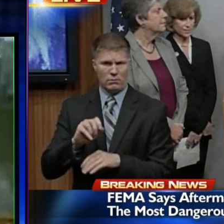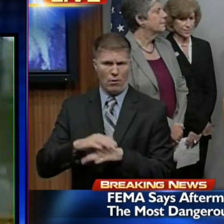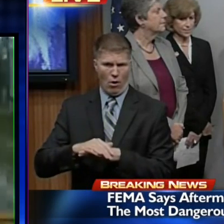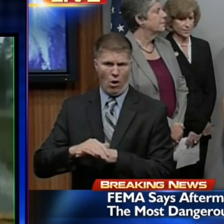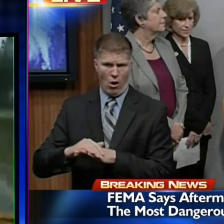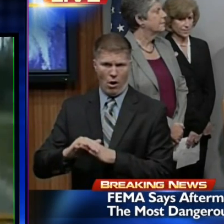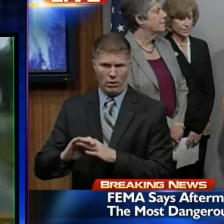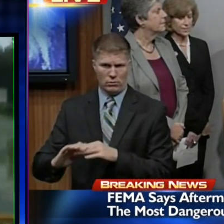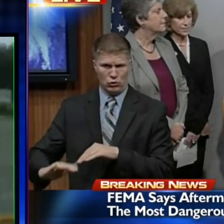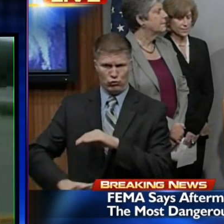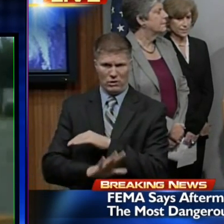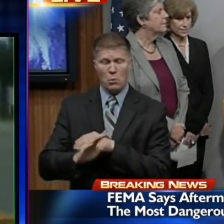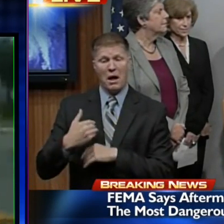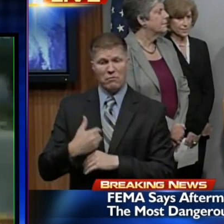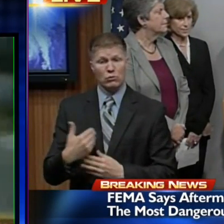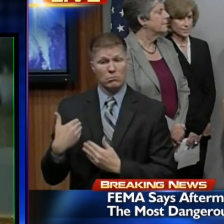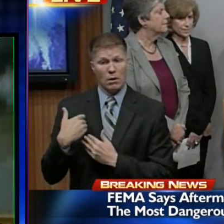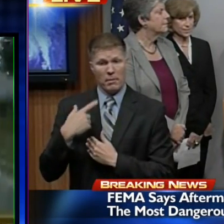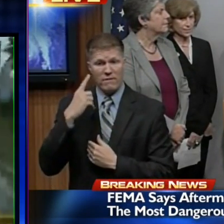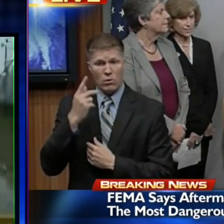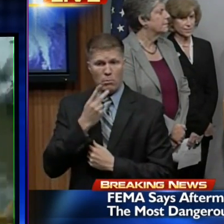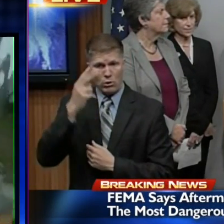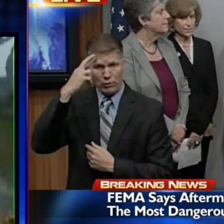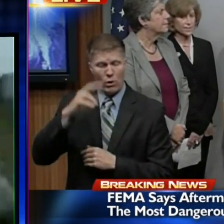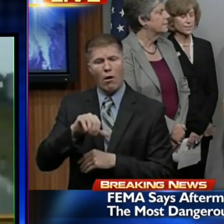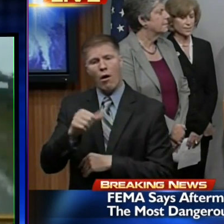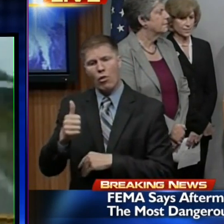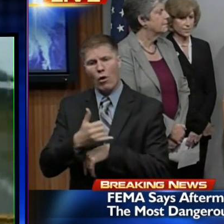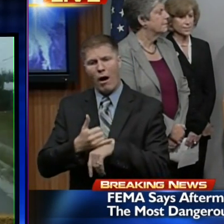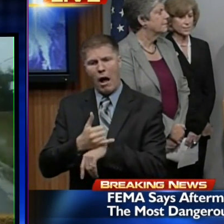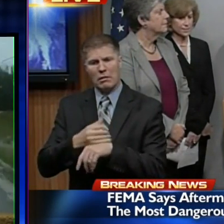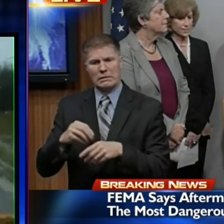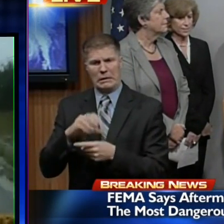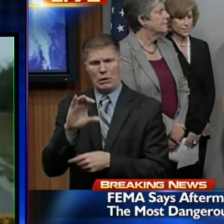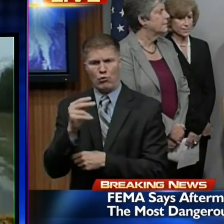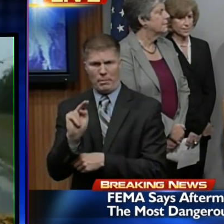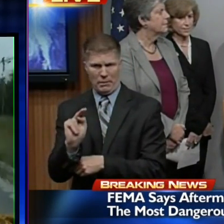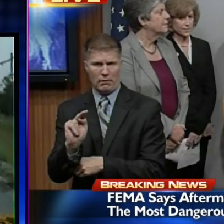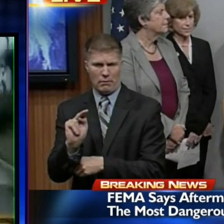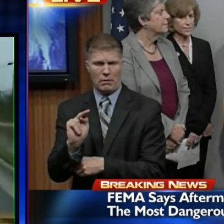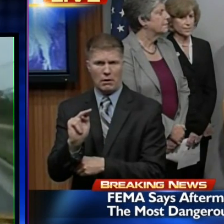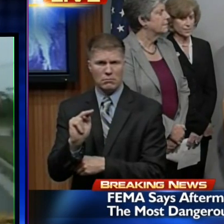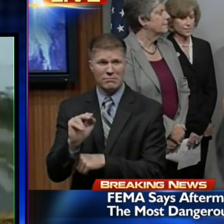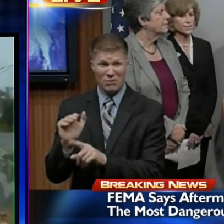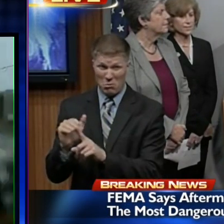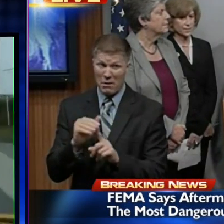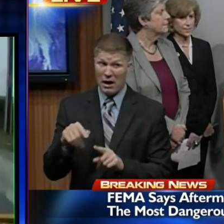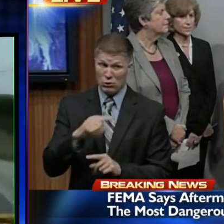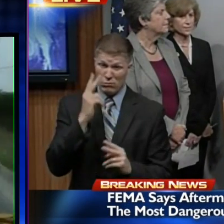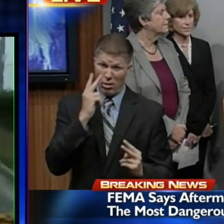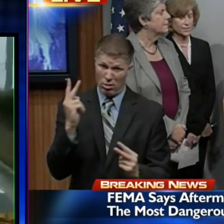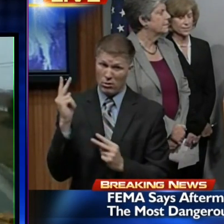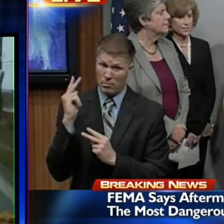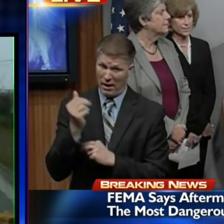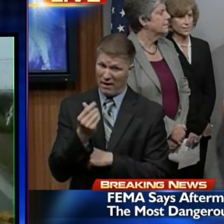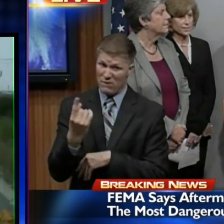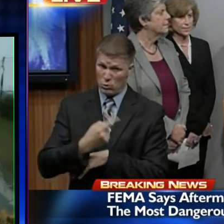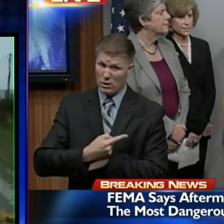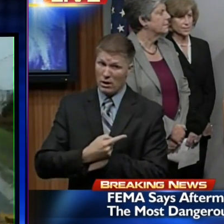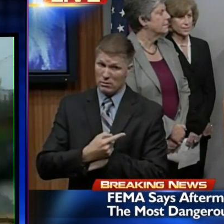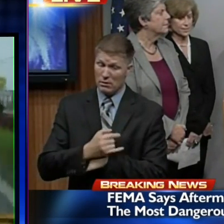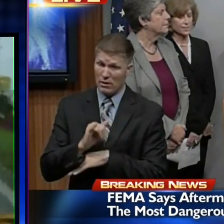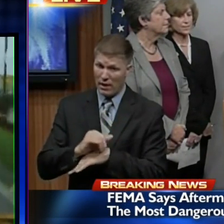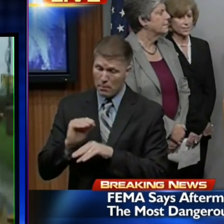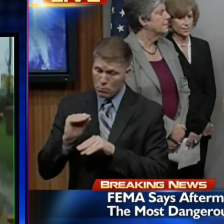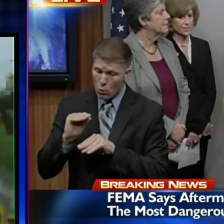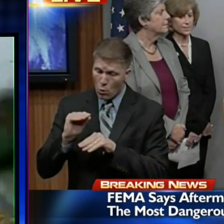responsibility for Puerto Rico and some of the islands of the Caribbean. And I would remind you to look back a few days as this slow-moving storm